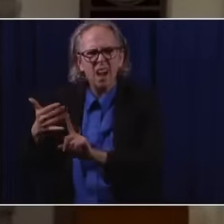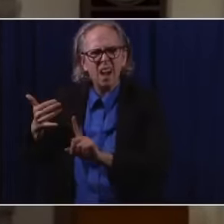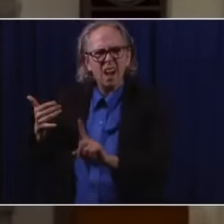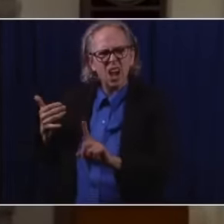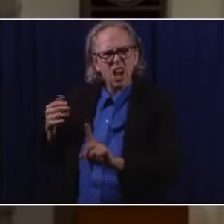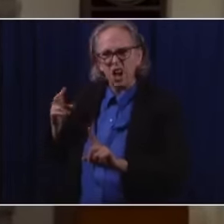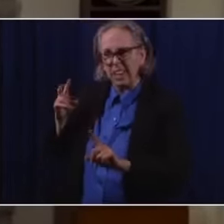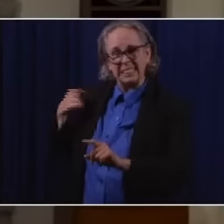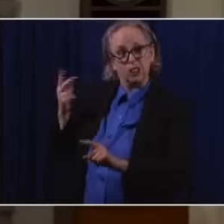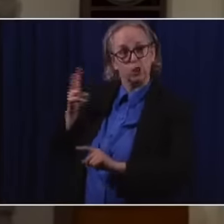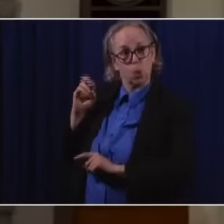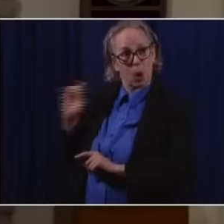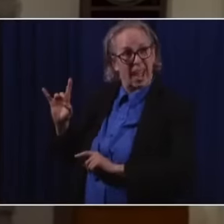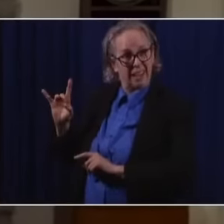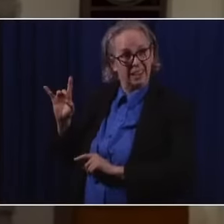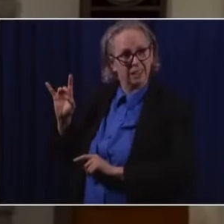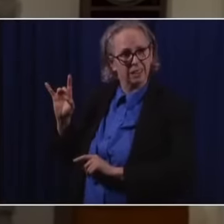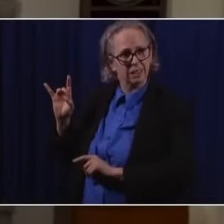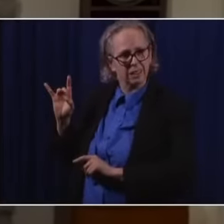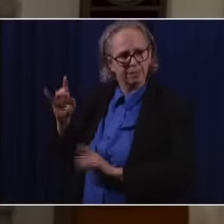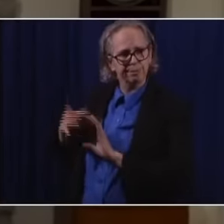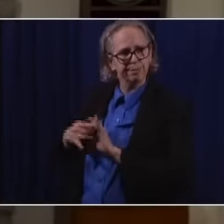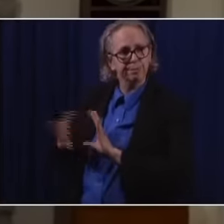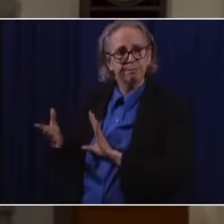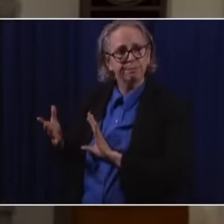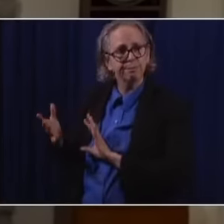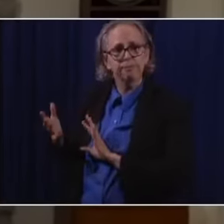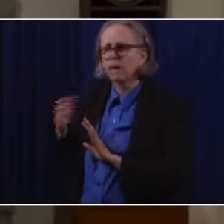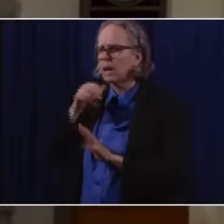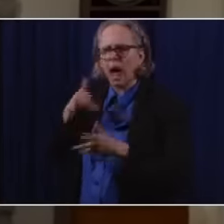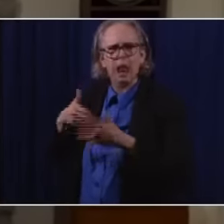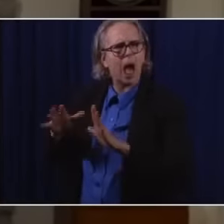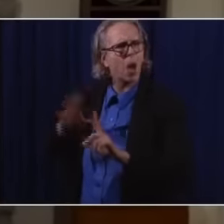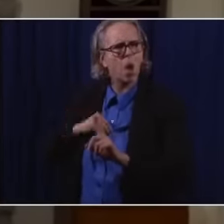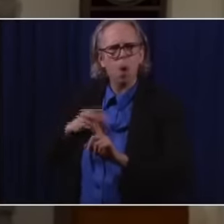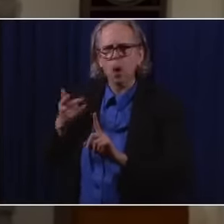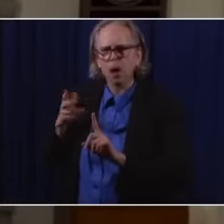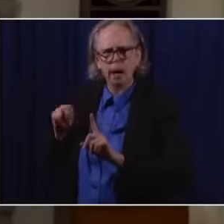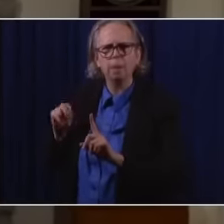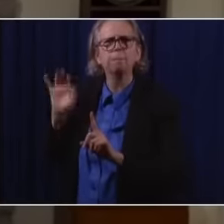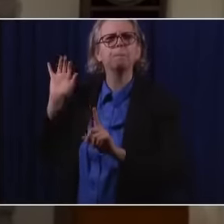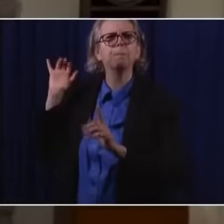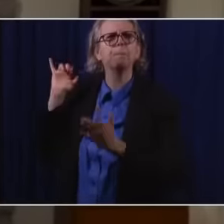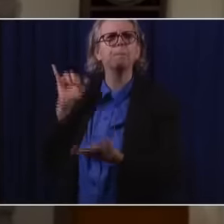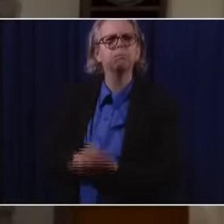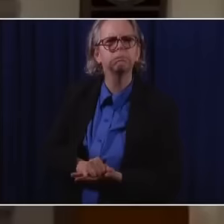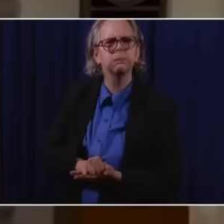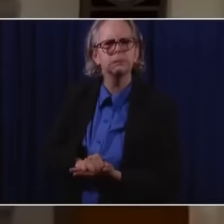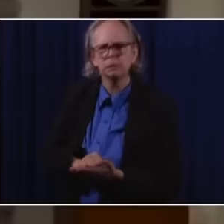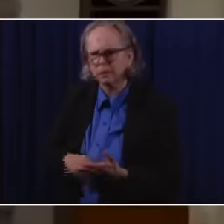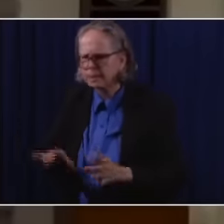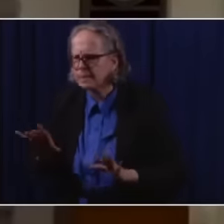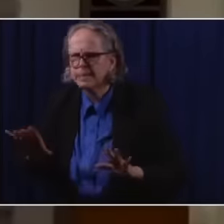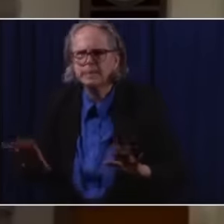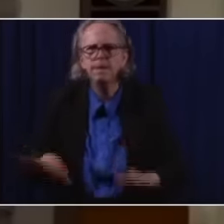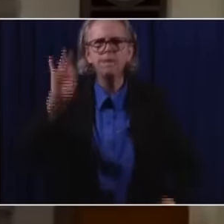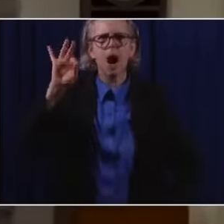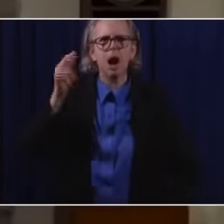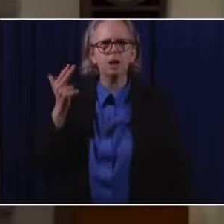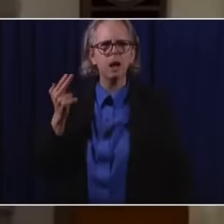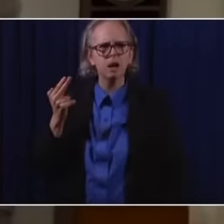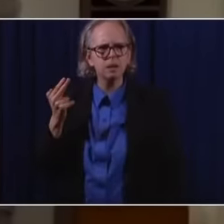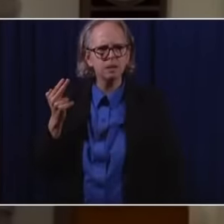Since 2008, he's not been allowed to carry a gun, following a conviction on drug and gun charges. He was placed on